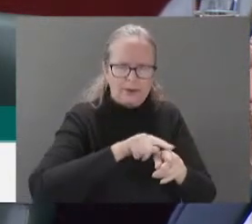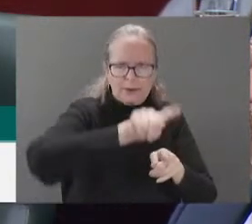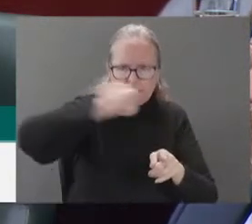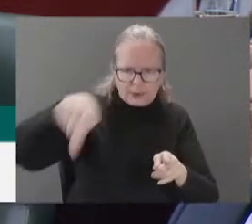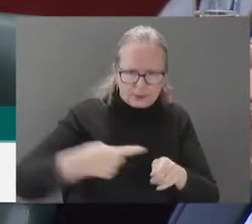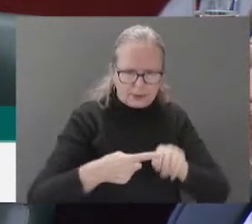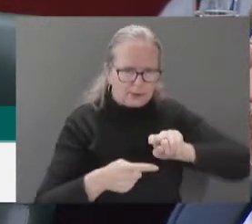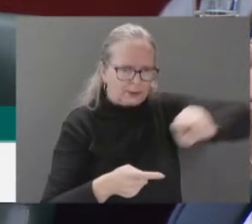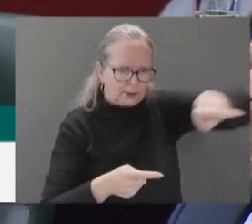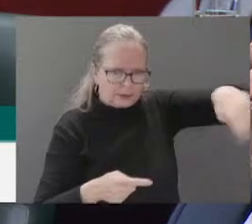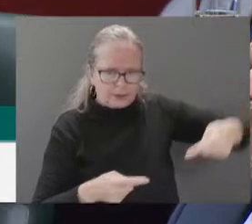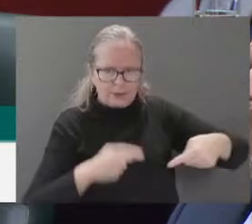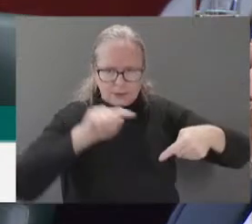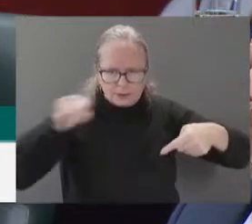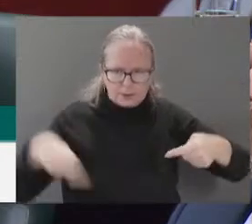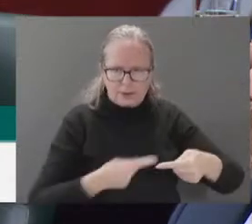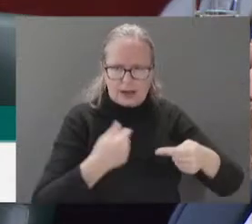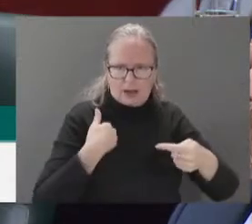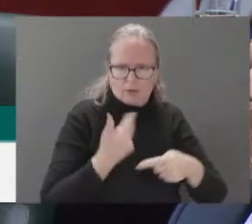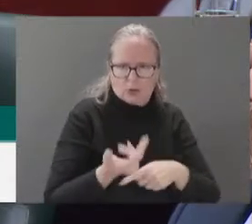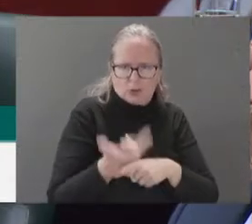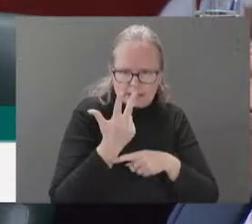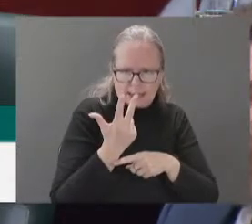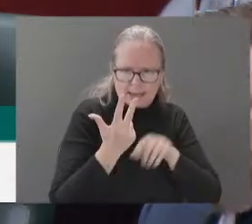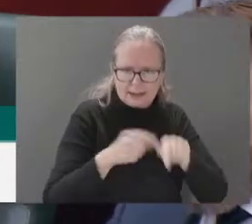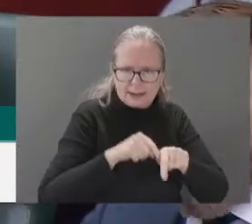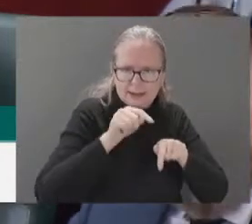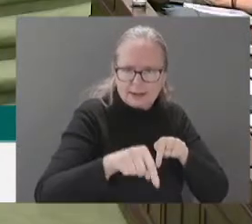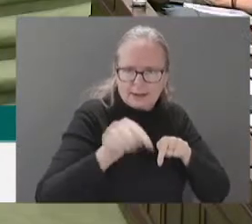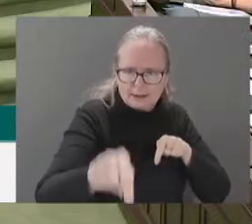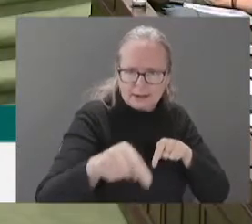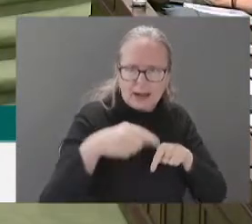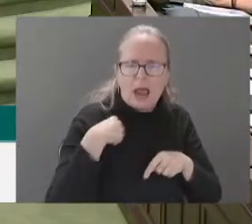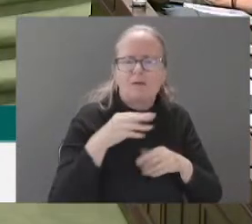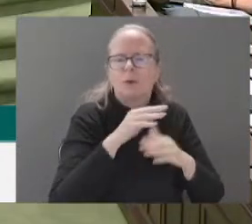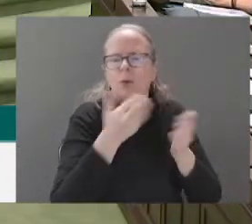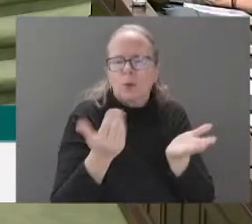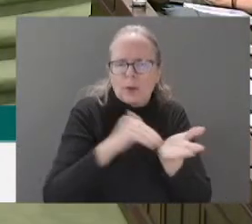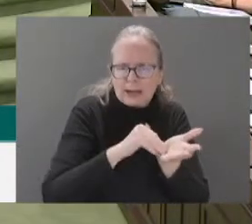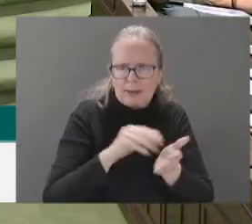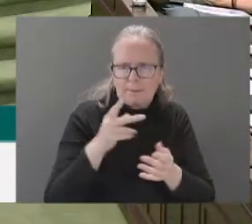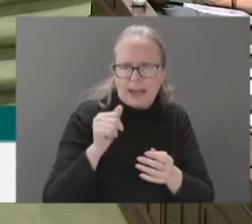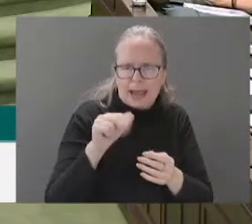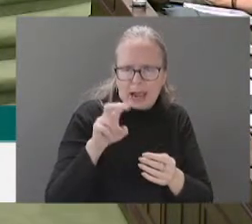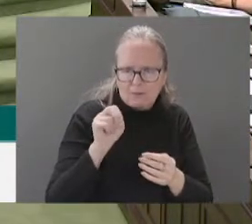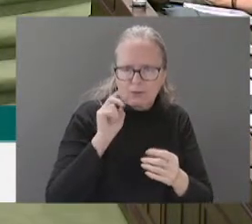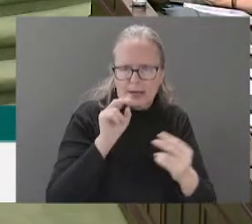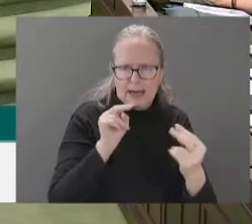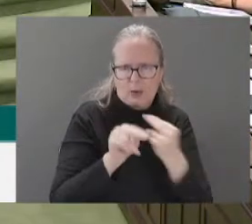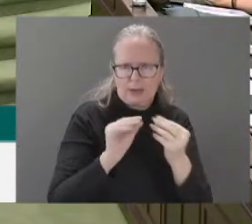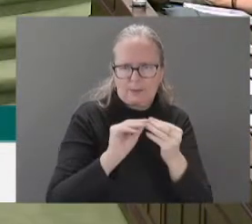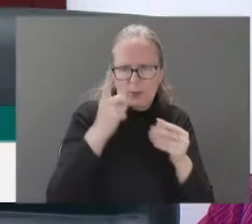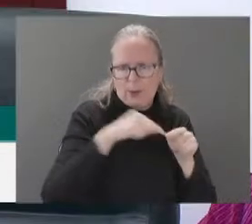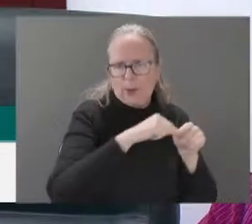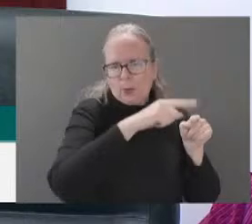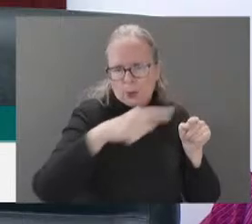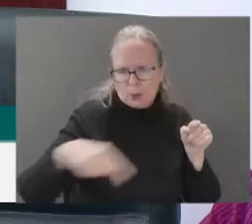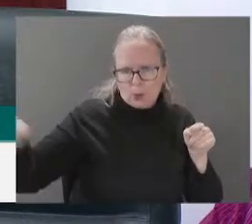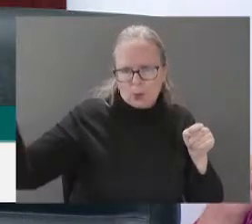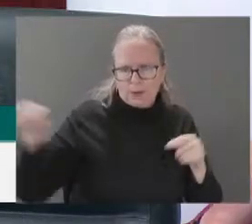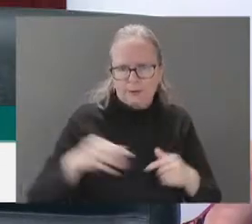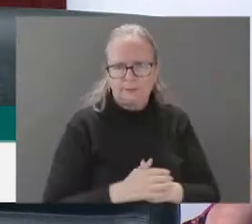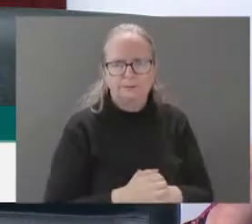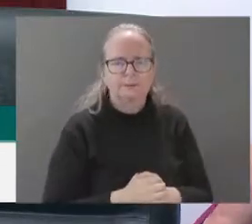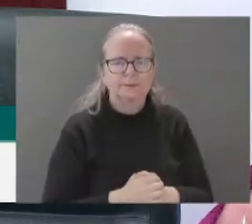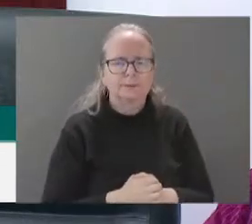repaving for sections of Highway One near Strathmore The Honorable member for chesir Strathmore thank you